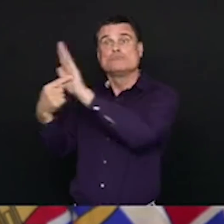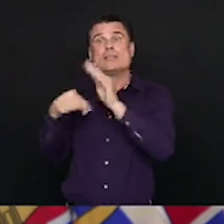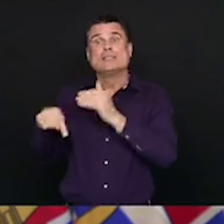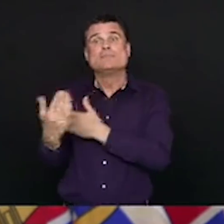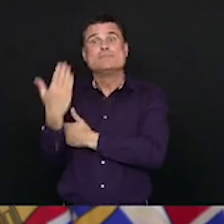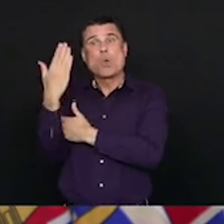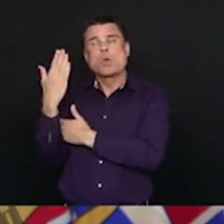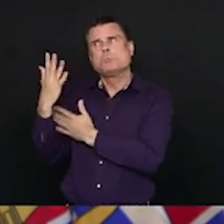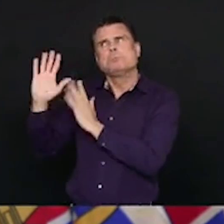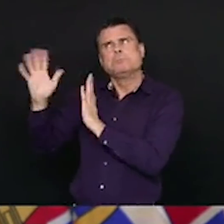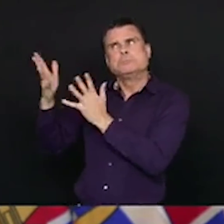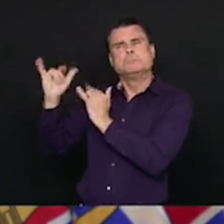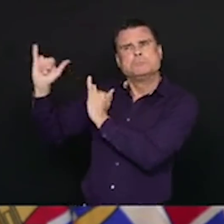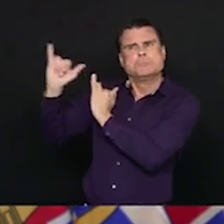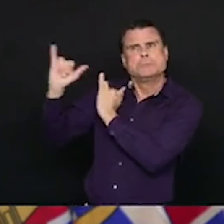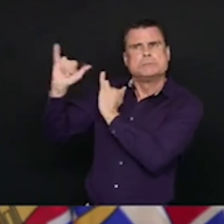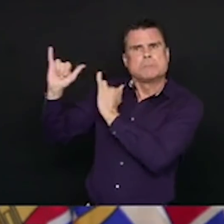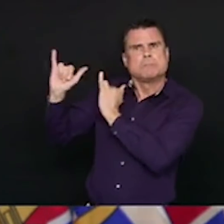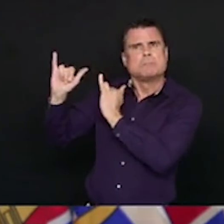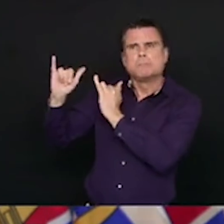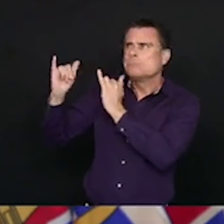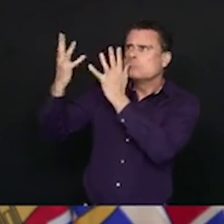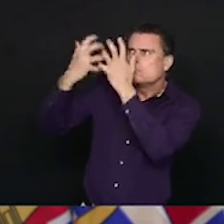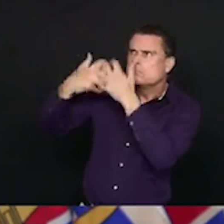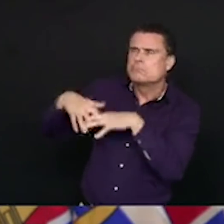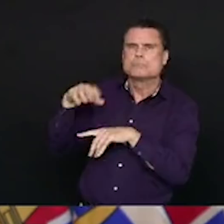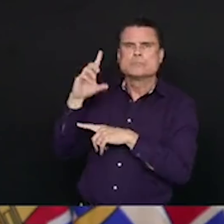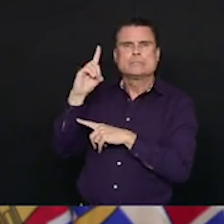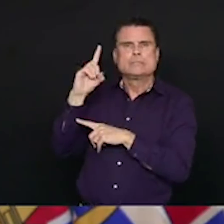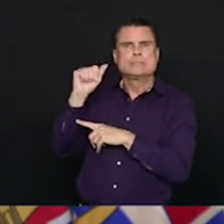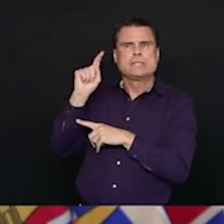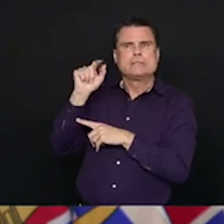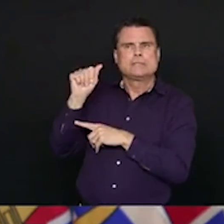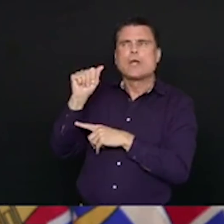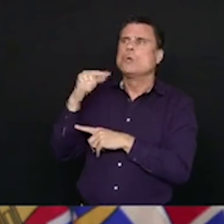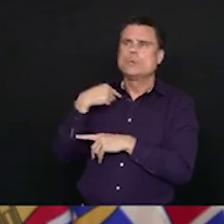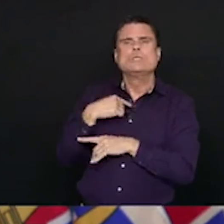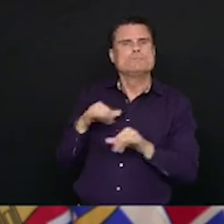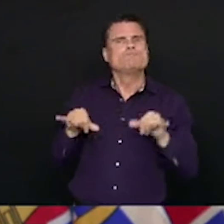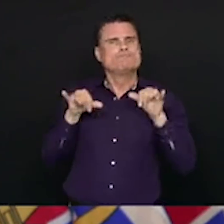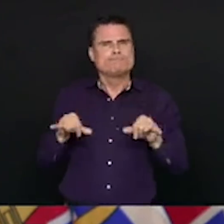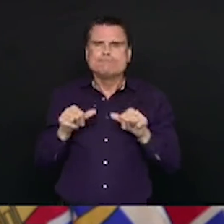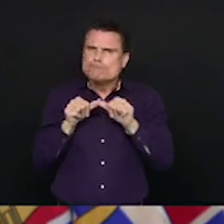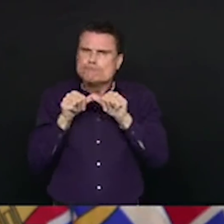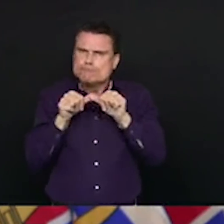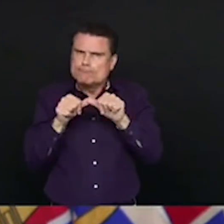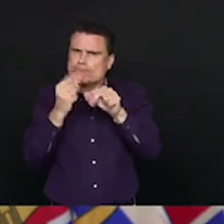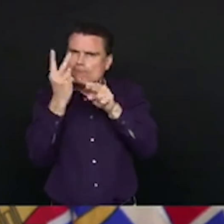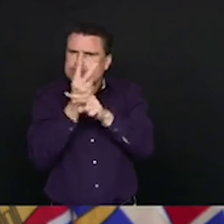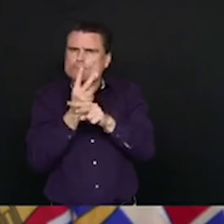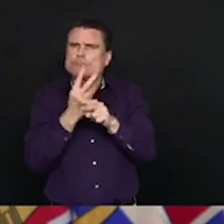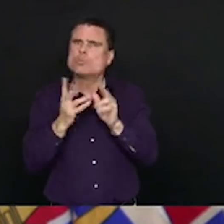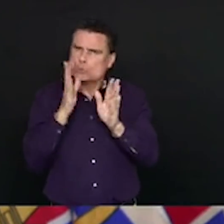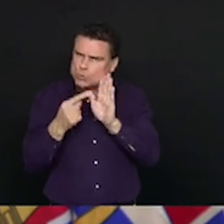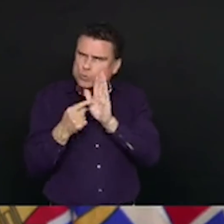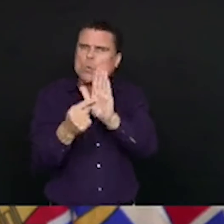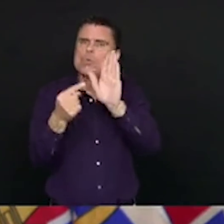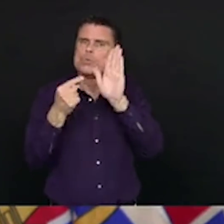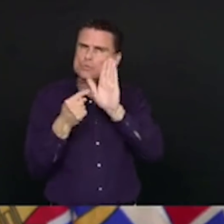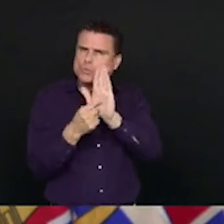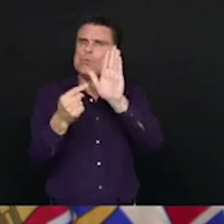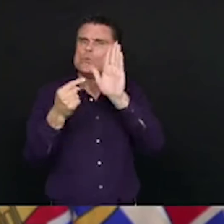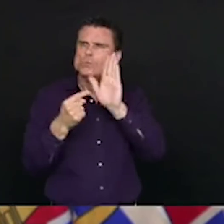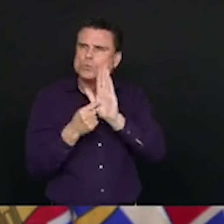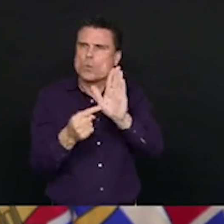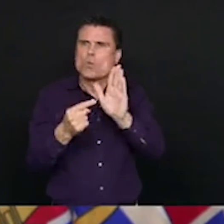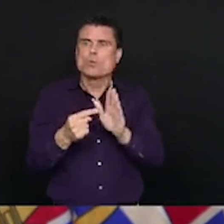they're using. So we will continue to present, and we publish the ongoing epidemiologic curve and the case